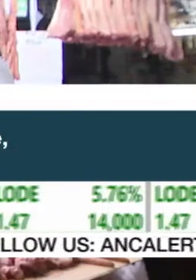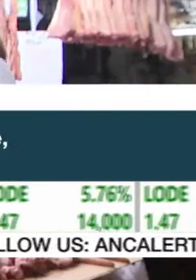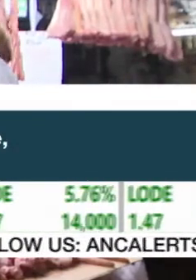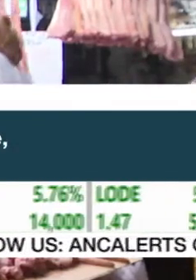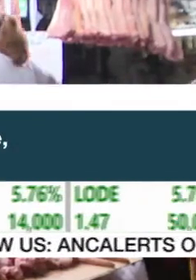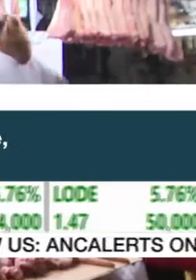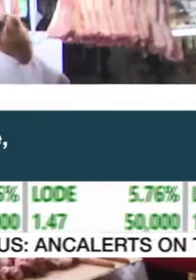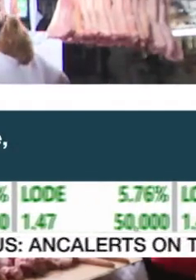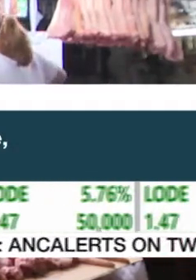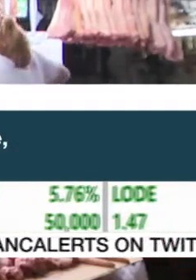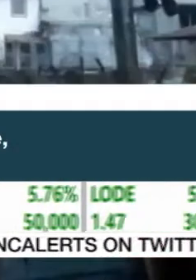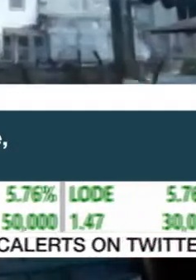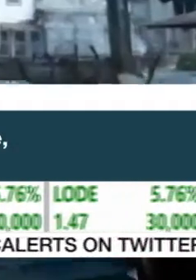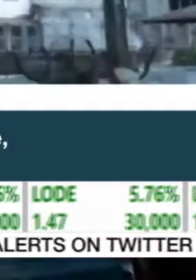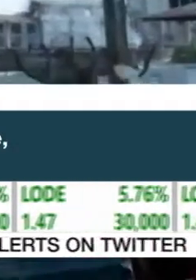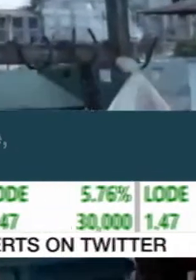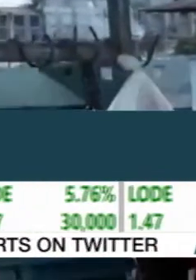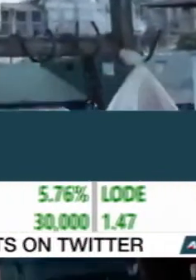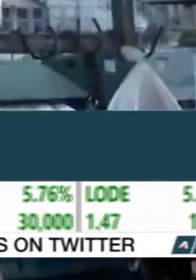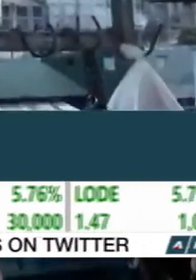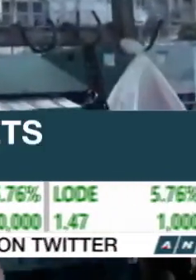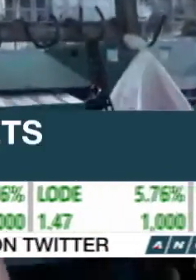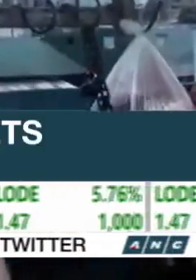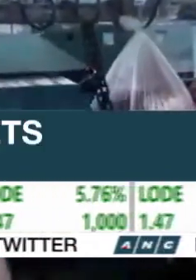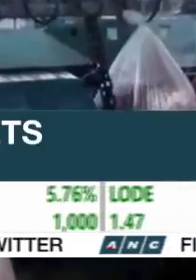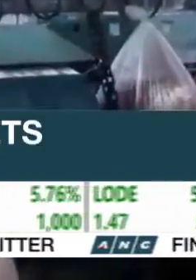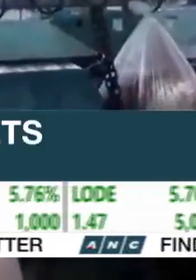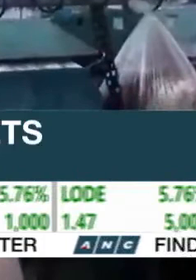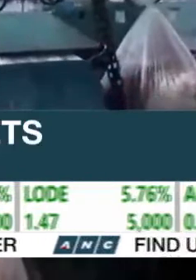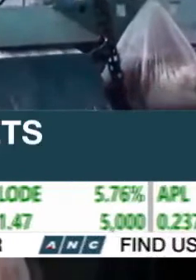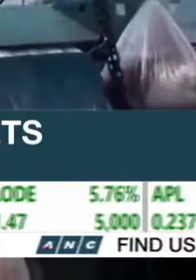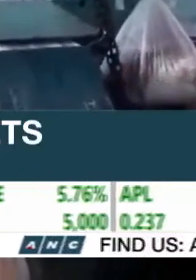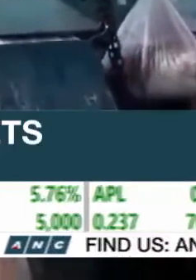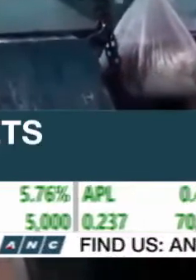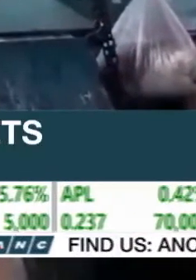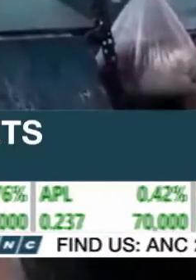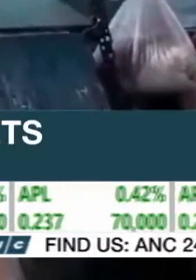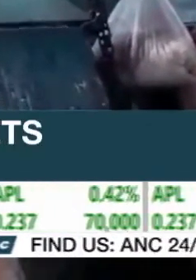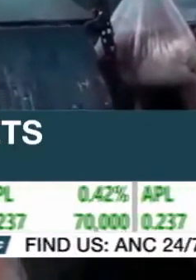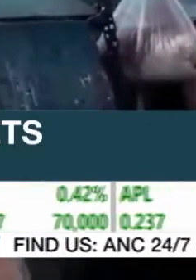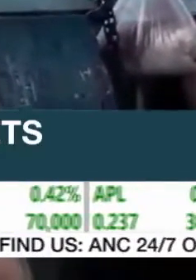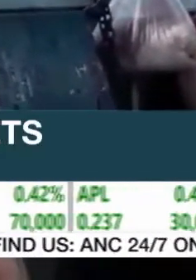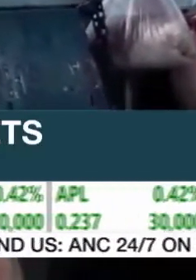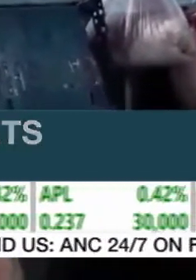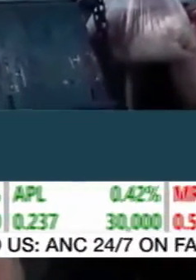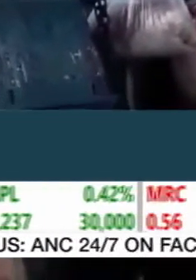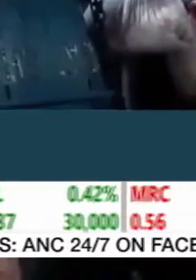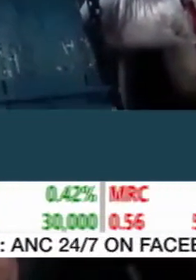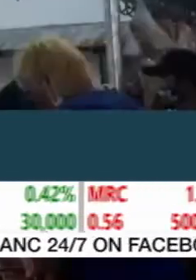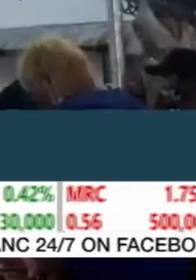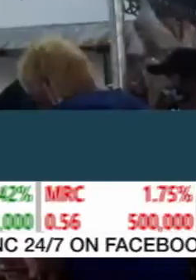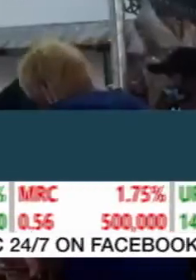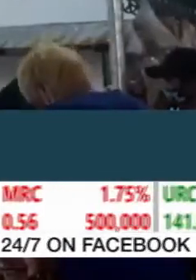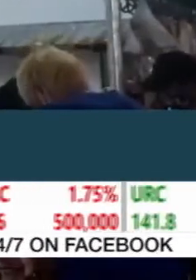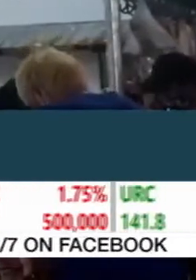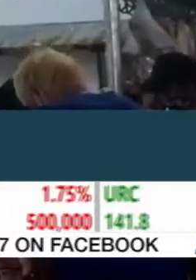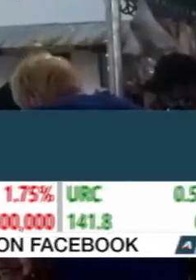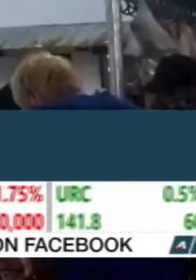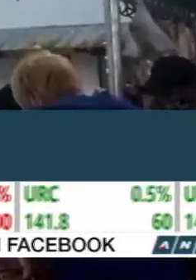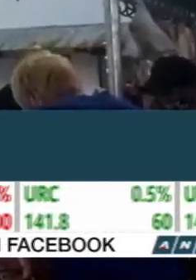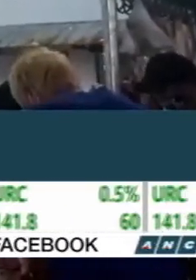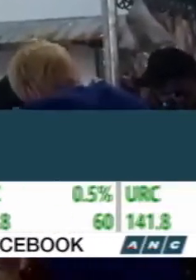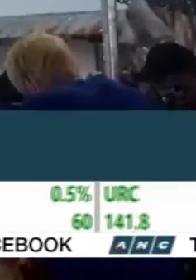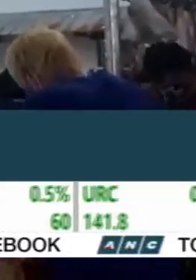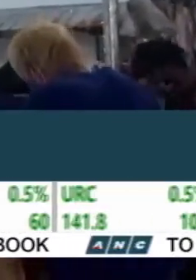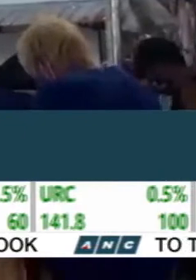nila sa baboy, mahal din pagkakabenta. The pigs from General Santos City that the Department of Agriculture promised have started to